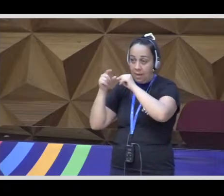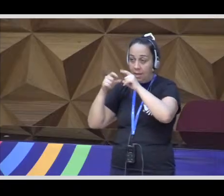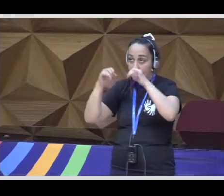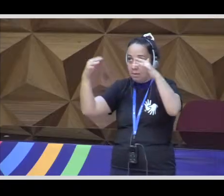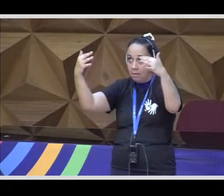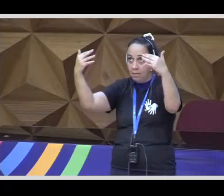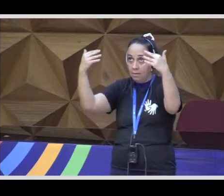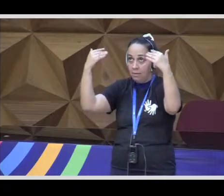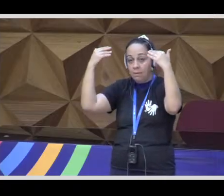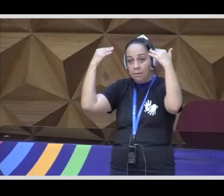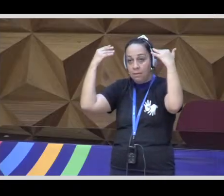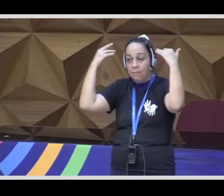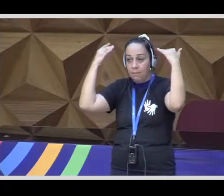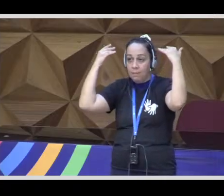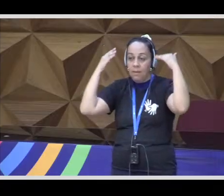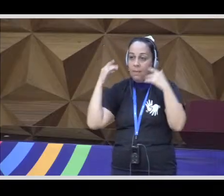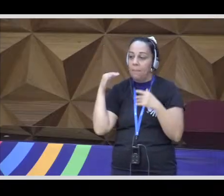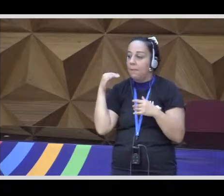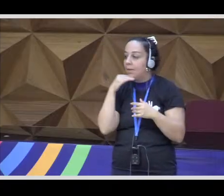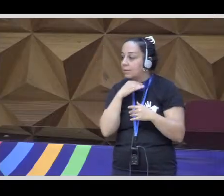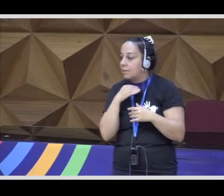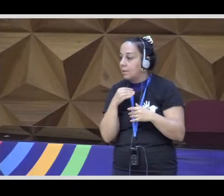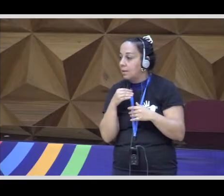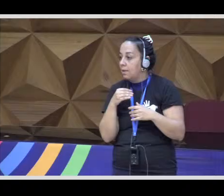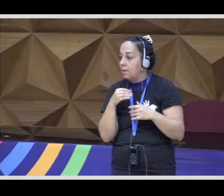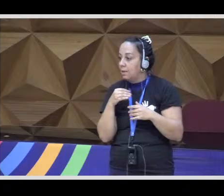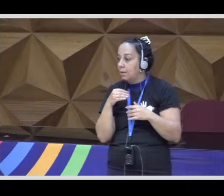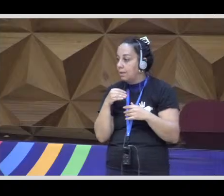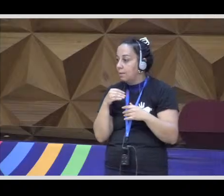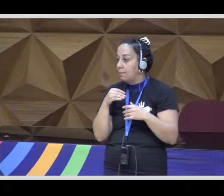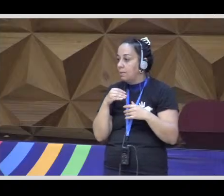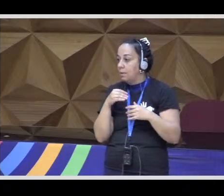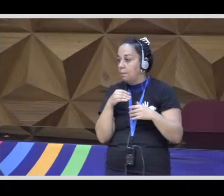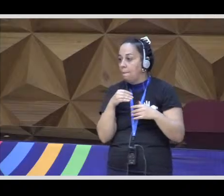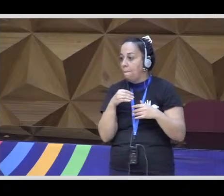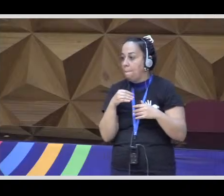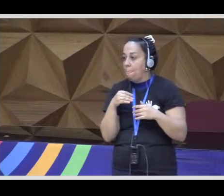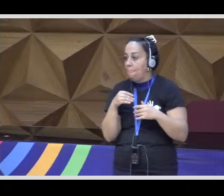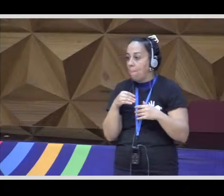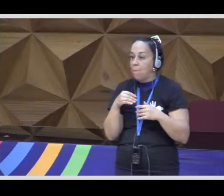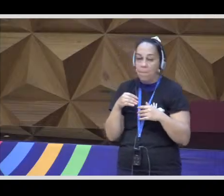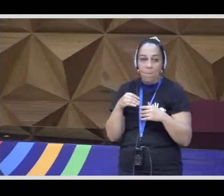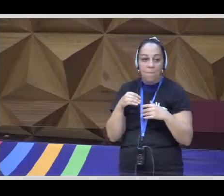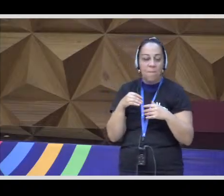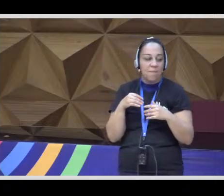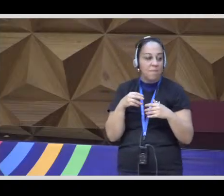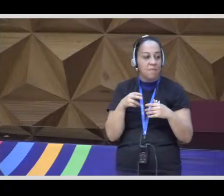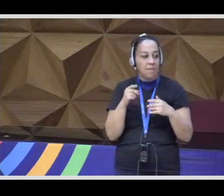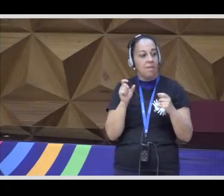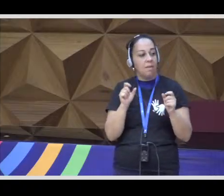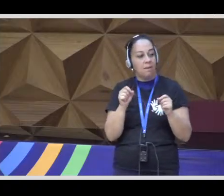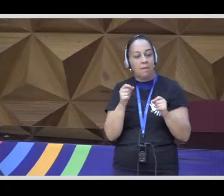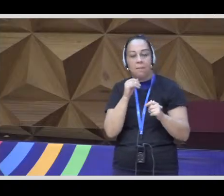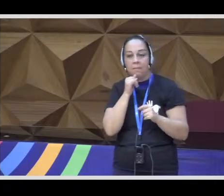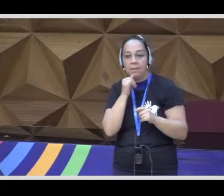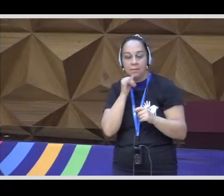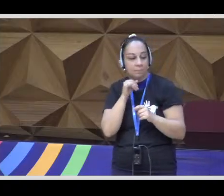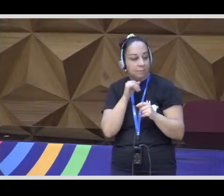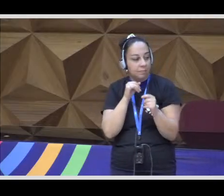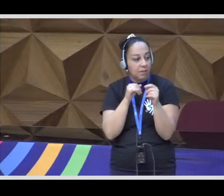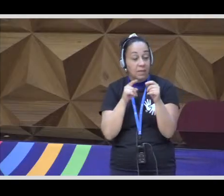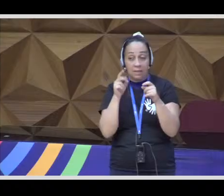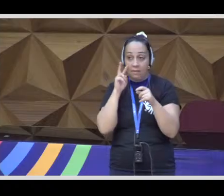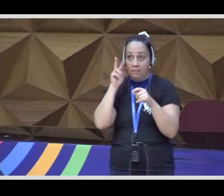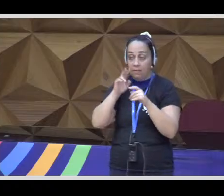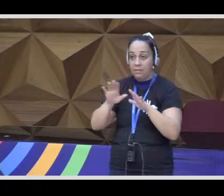lot of acceleration and deceleration to show the effect. But a lot of times when you're just driving at the same speed, those stars don't move